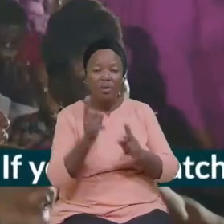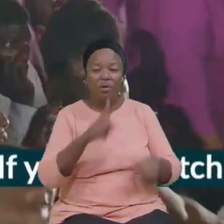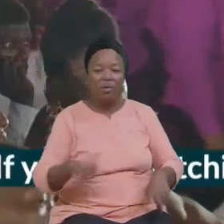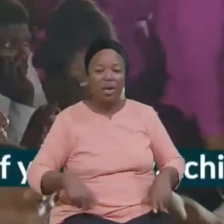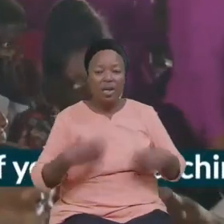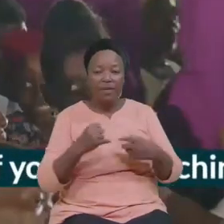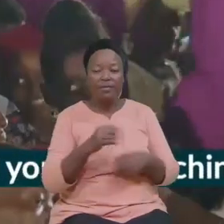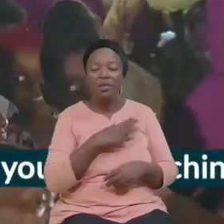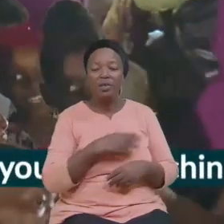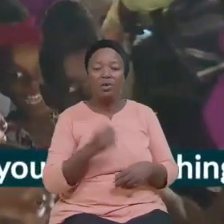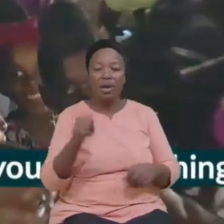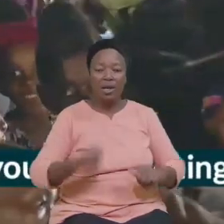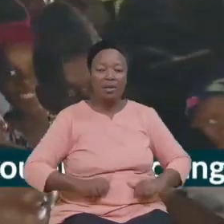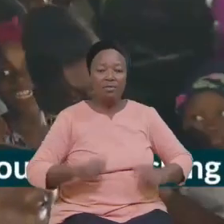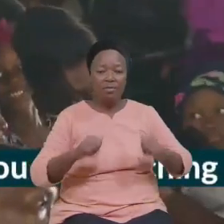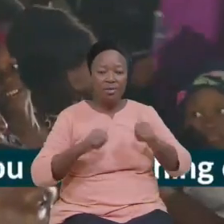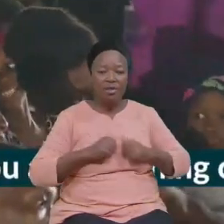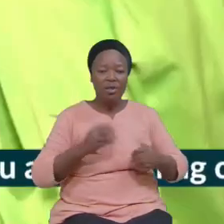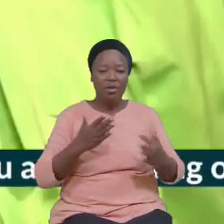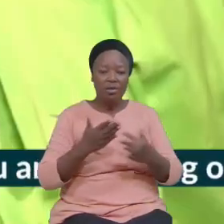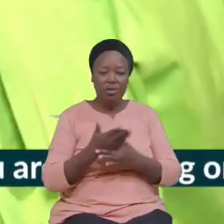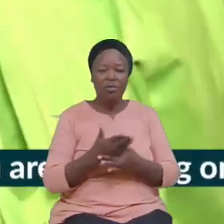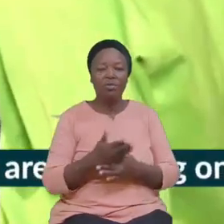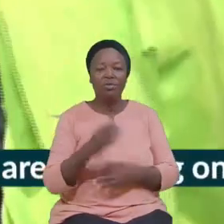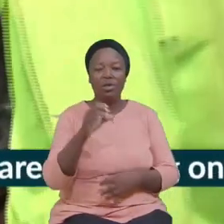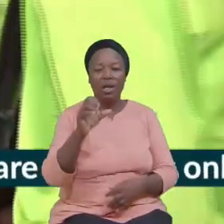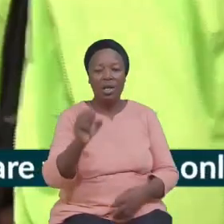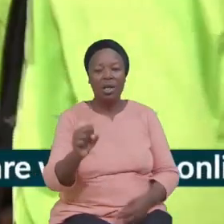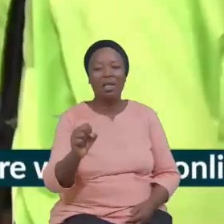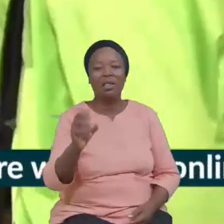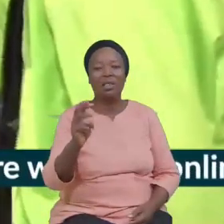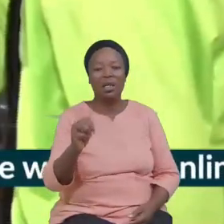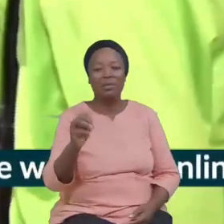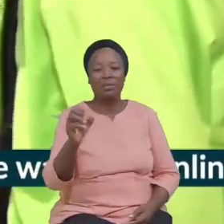via SMS. Or WhatsApp to